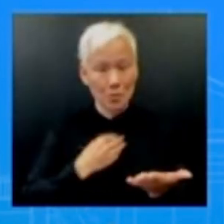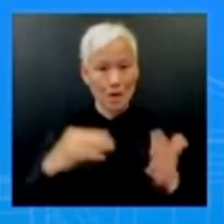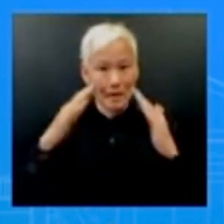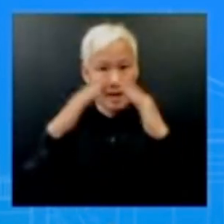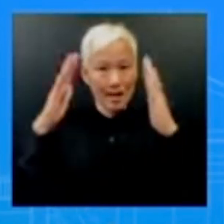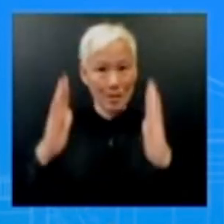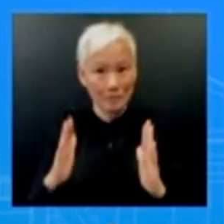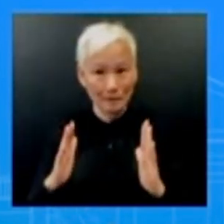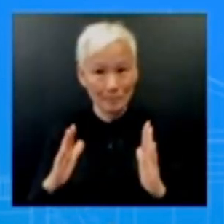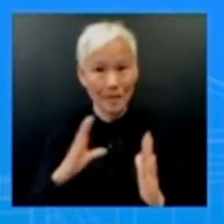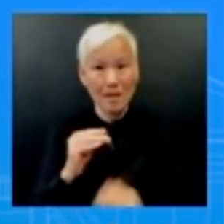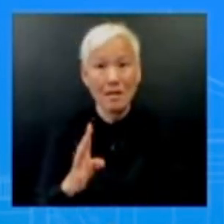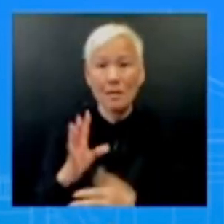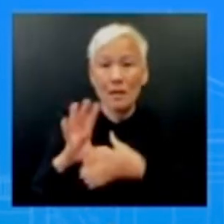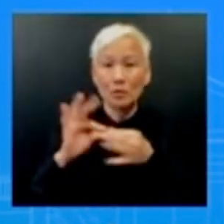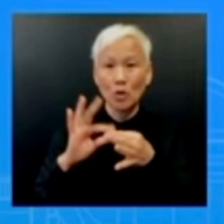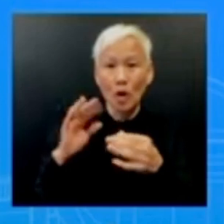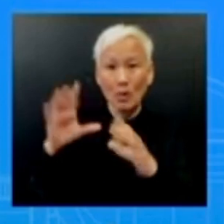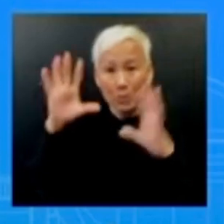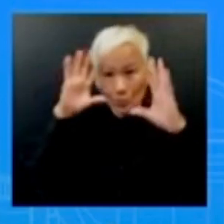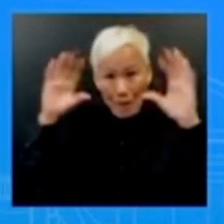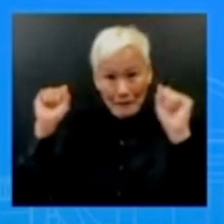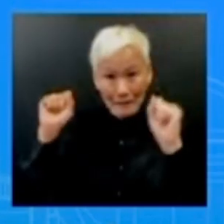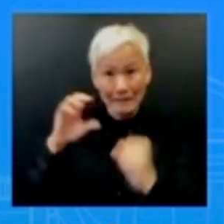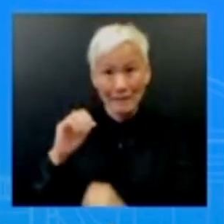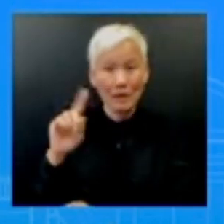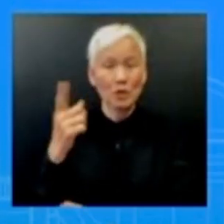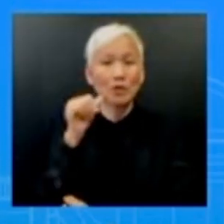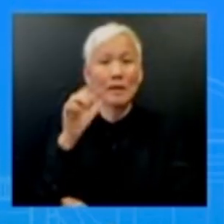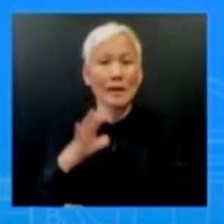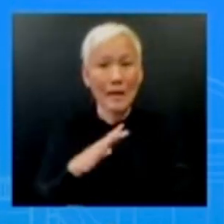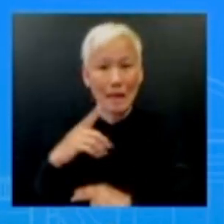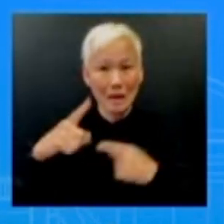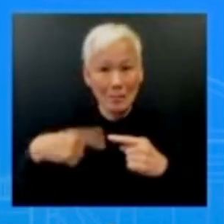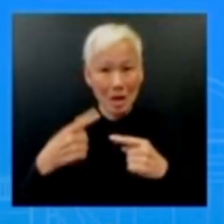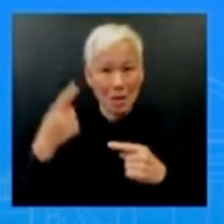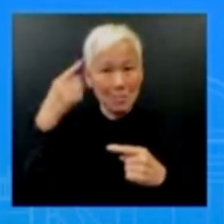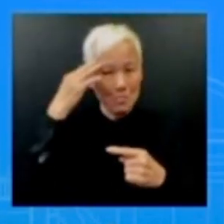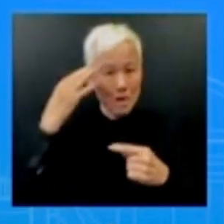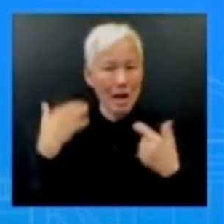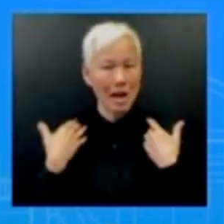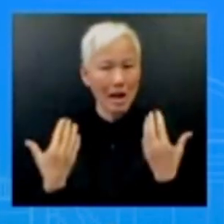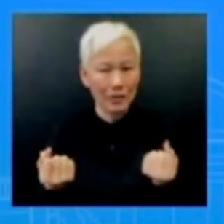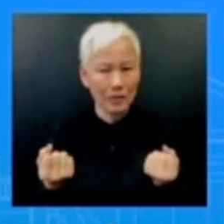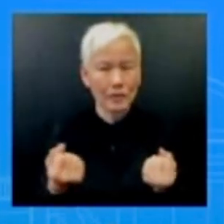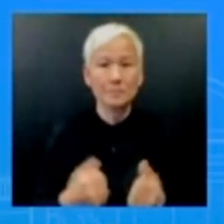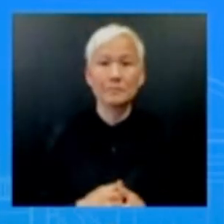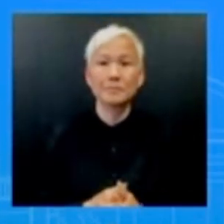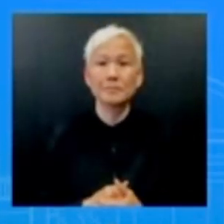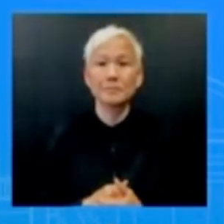health. So no matter who you are, no matter where you live, no matter who you voted for,